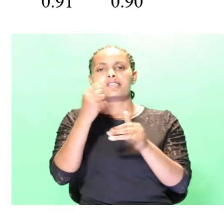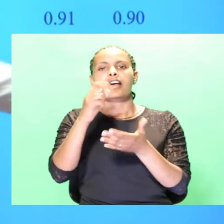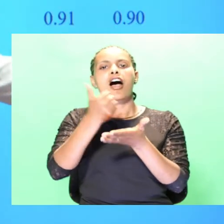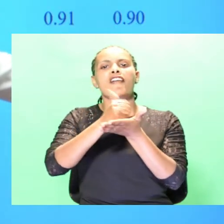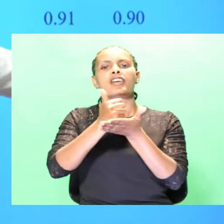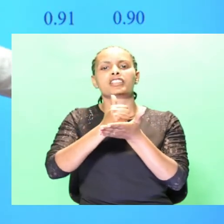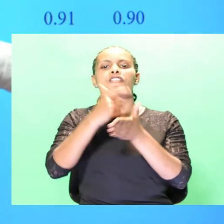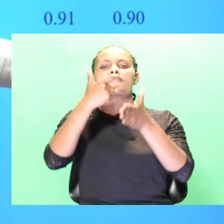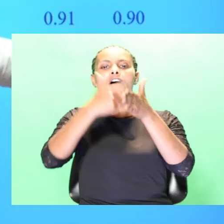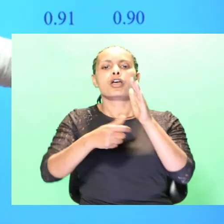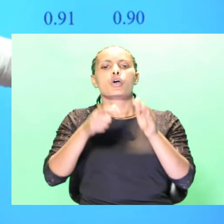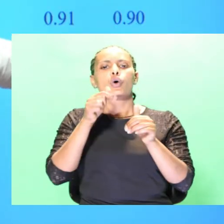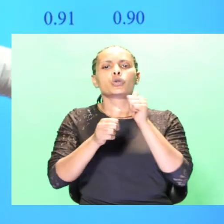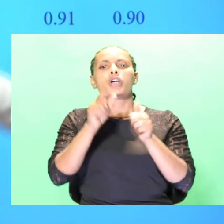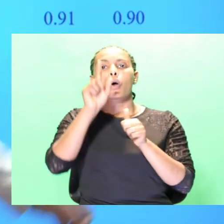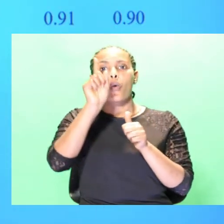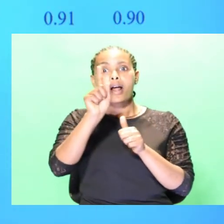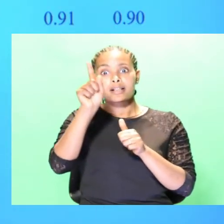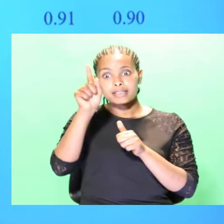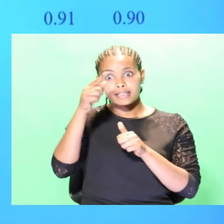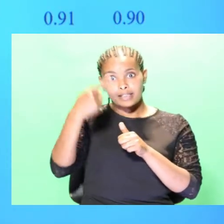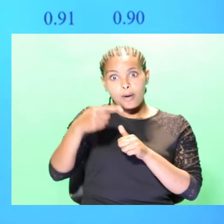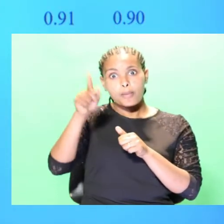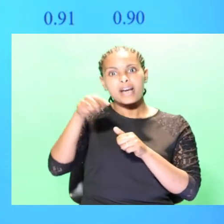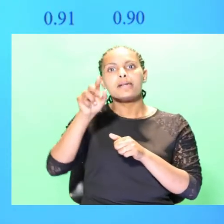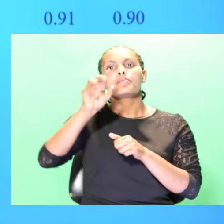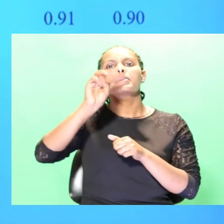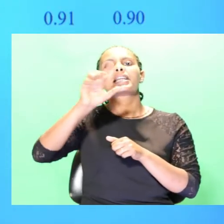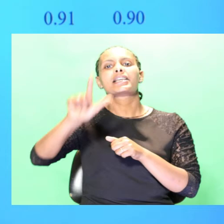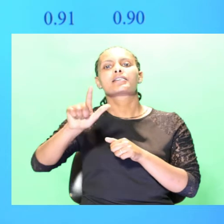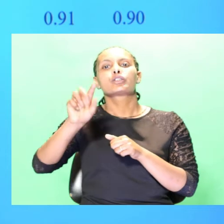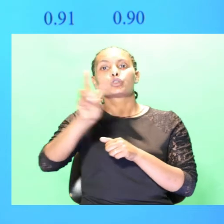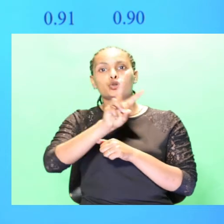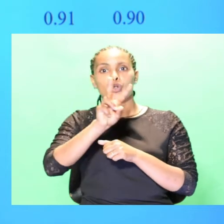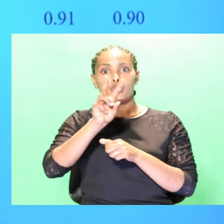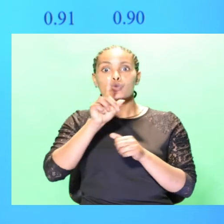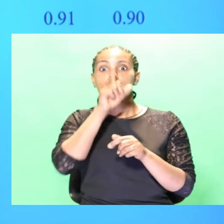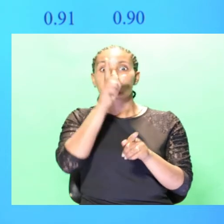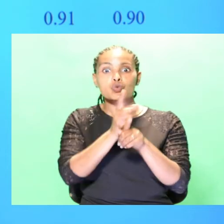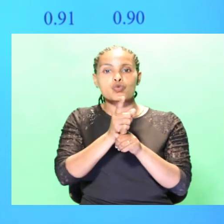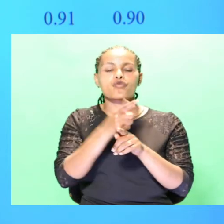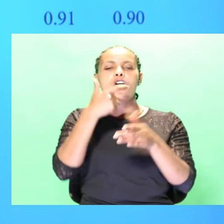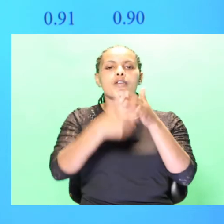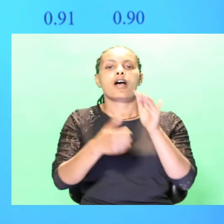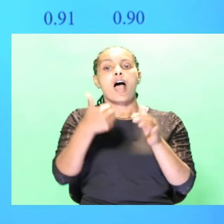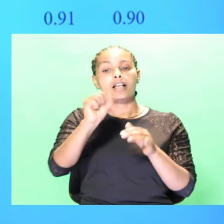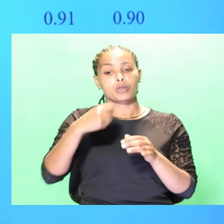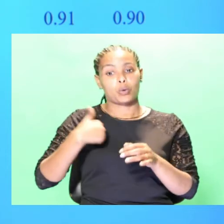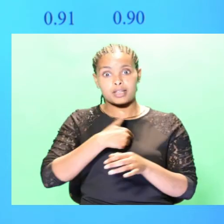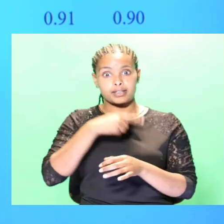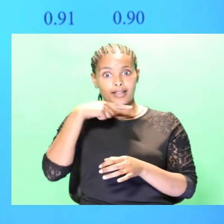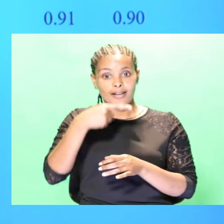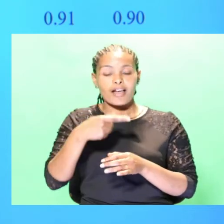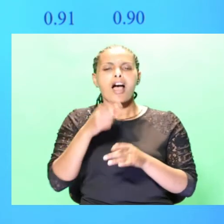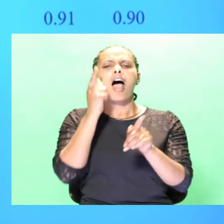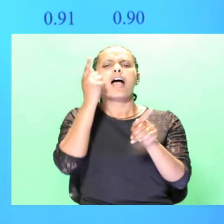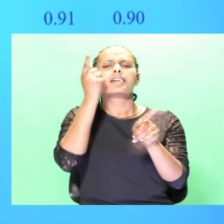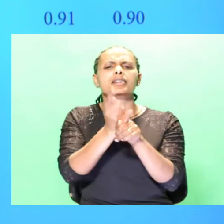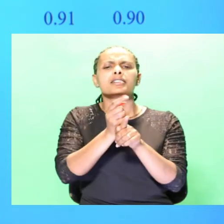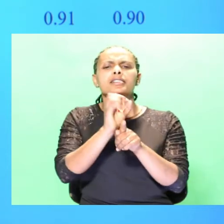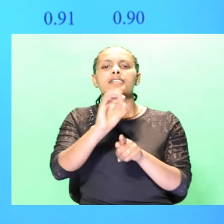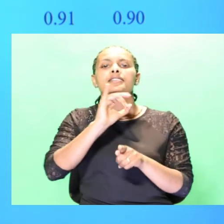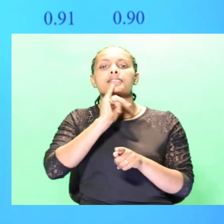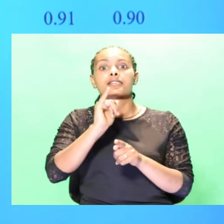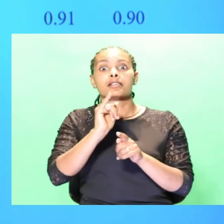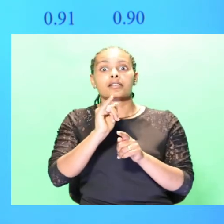average value, which is 1 gram per milliliter, coincides with the true value. As we said, accuracy is the